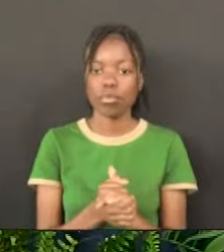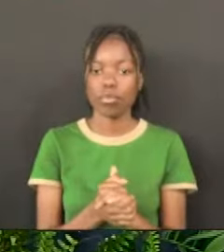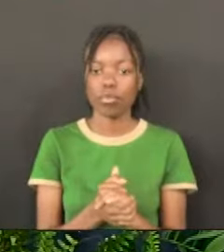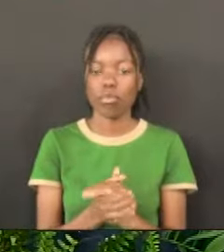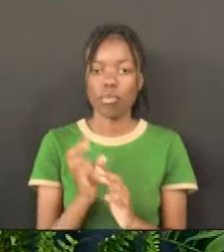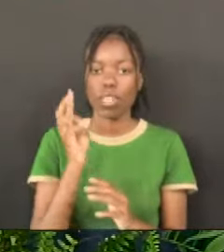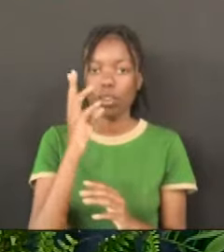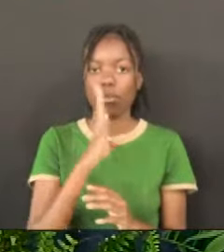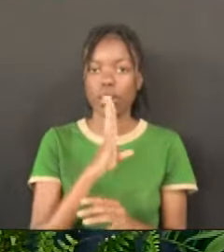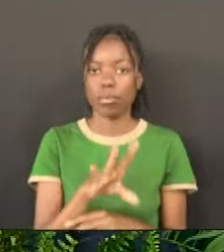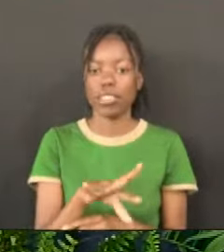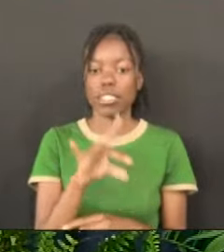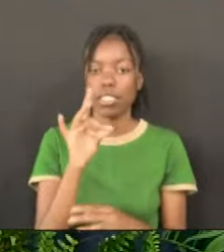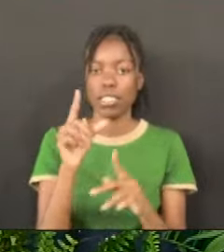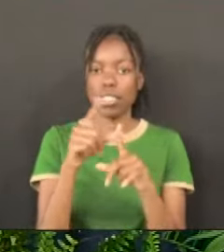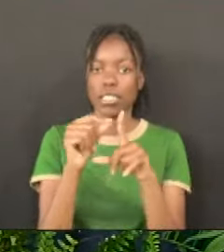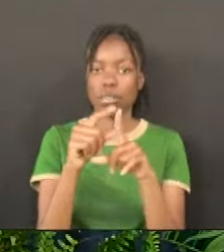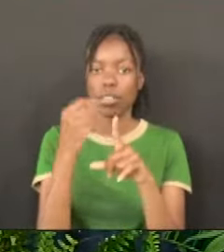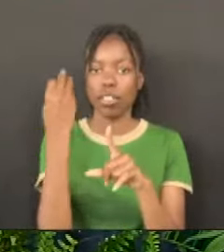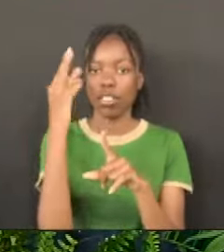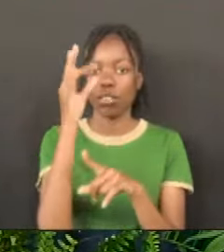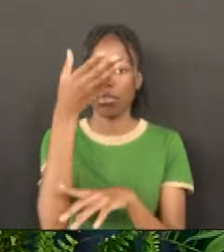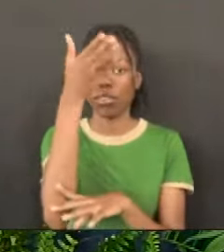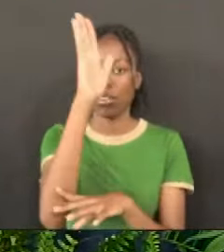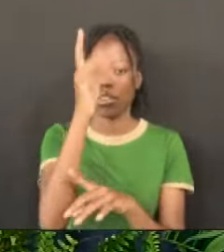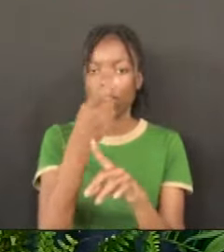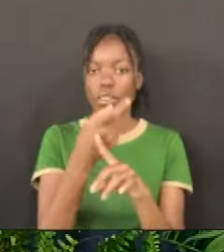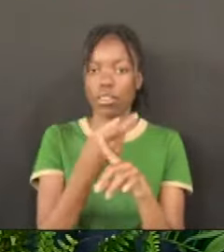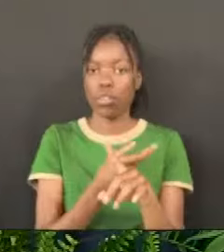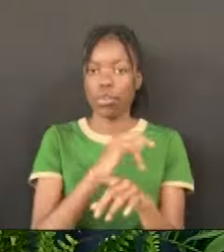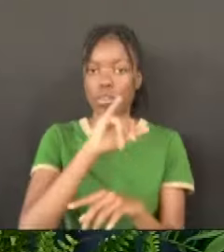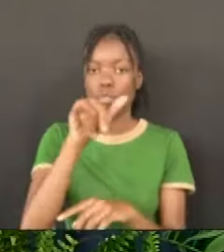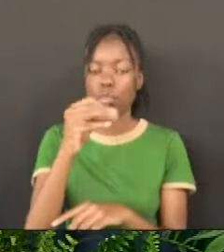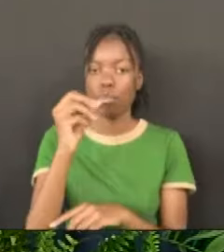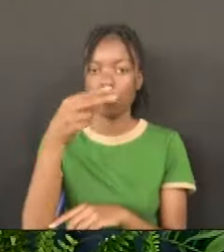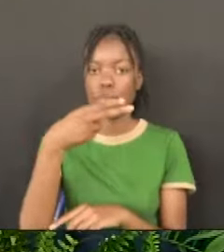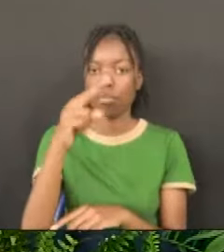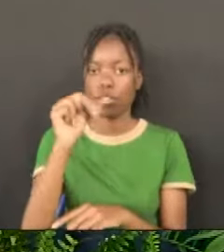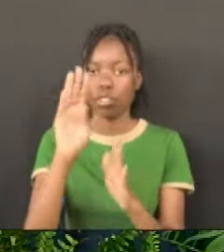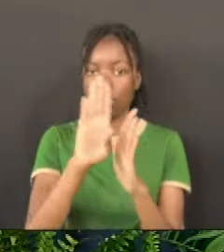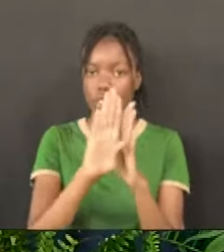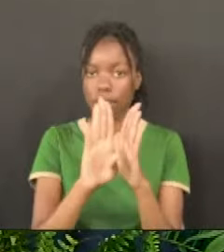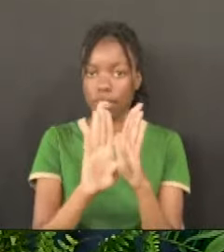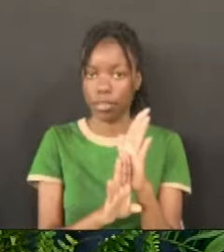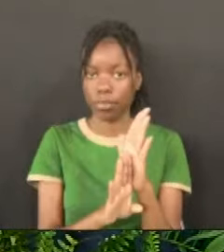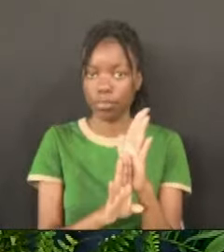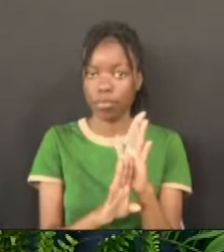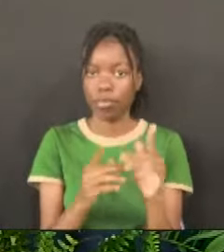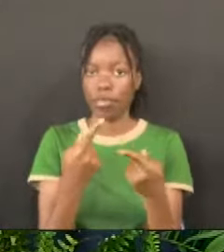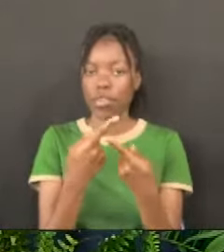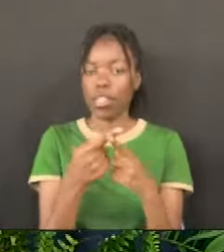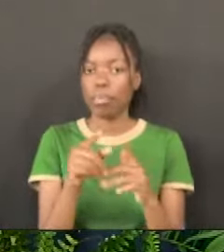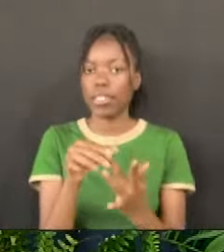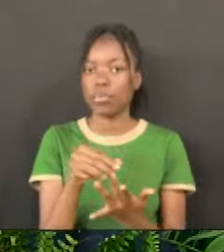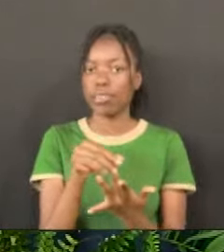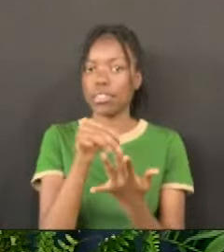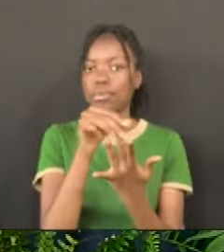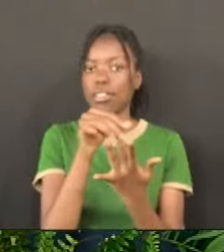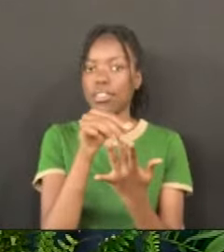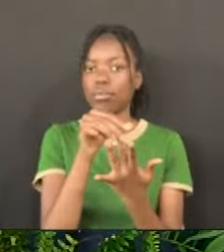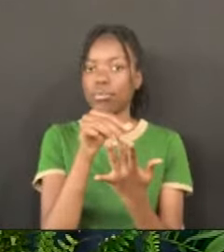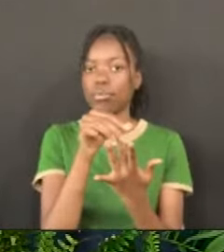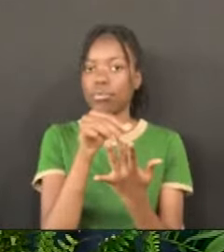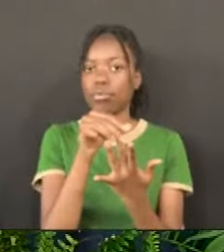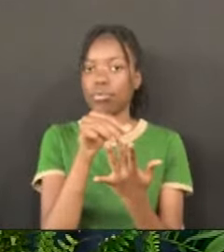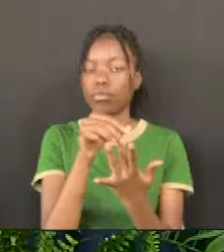taking the word of God from the book of John. But specifically, we'll be led by